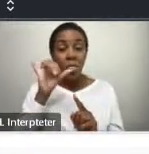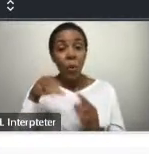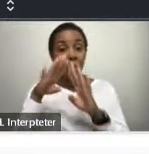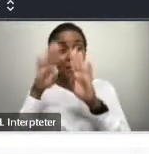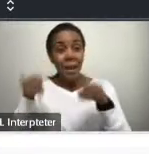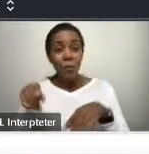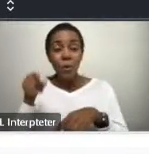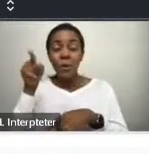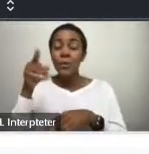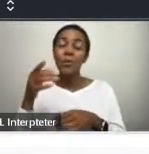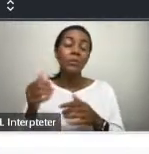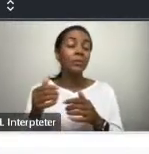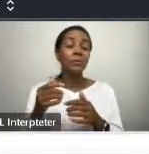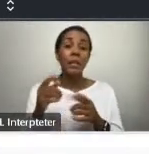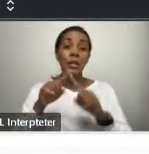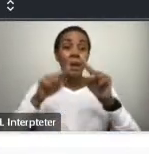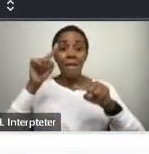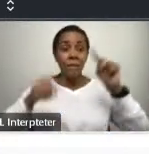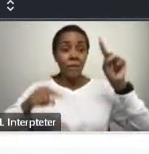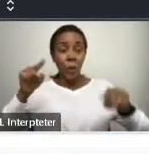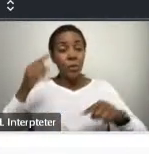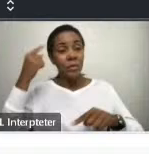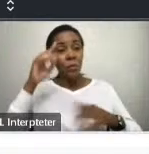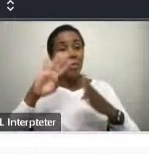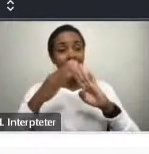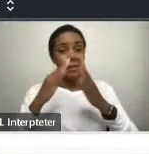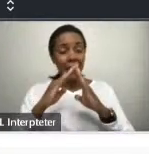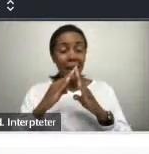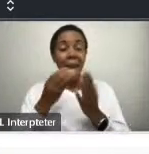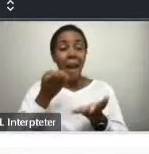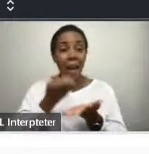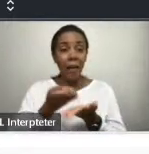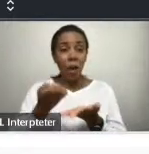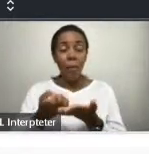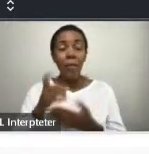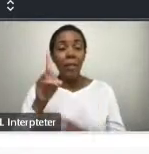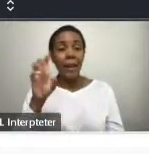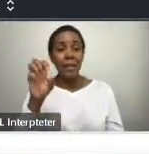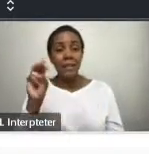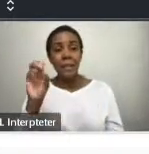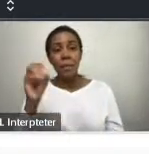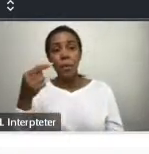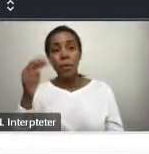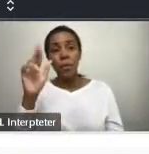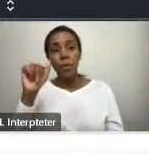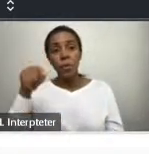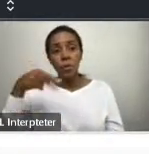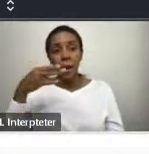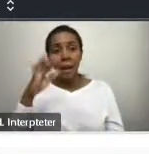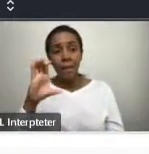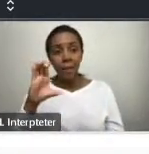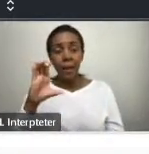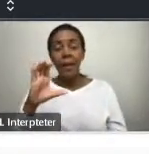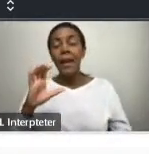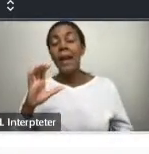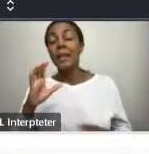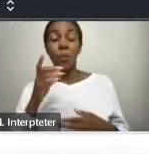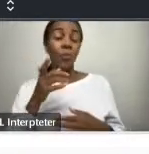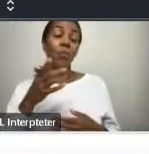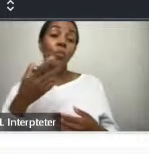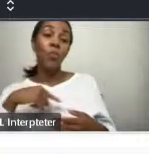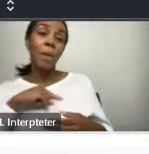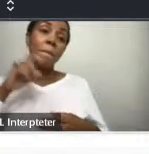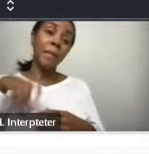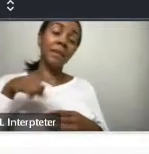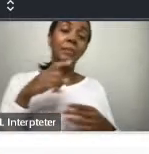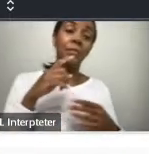economically and demographically speaking. And I think it's critically important that we make sure that we are intentional about investing in its future so it continues to be